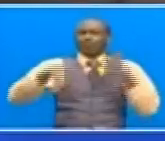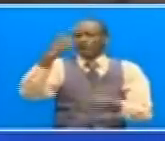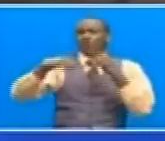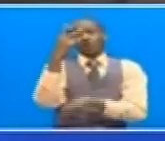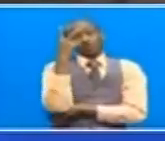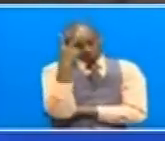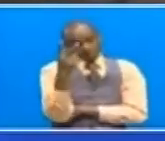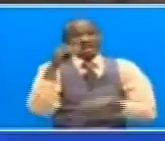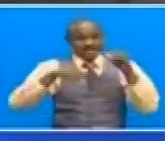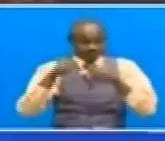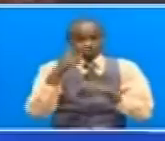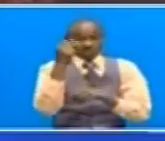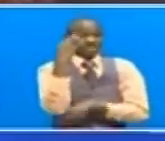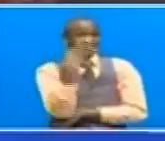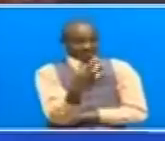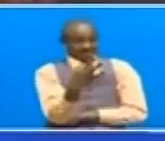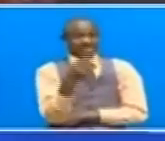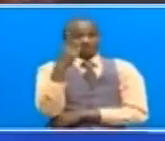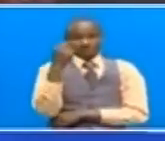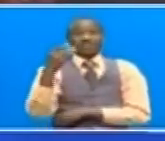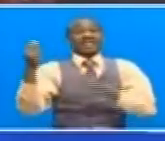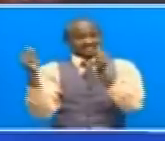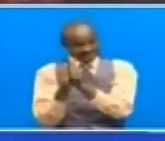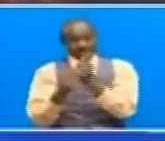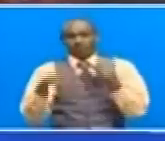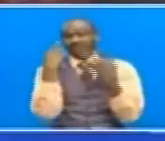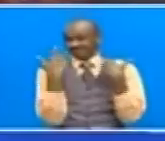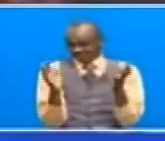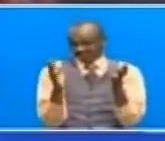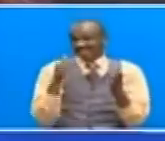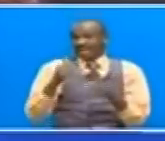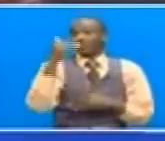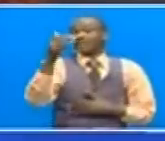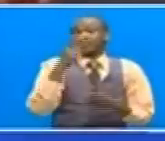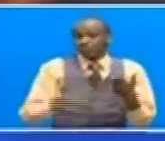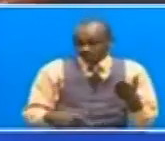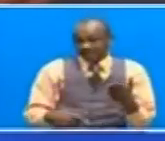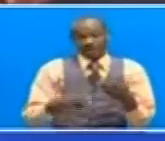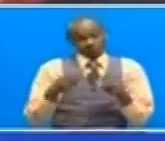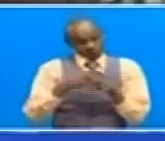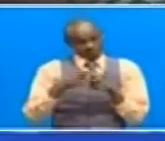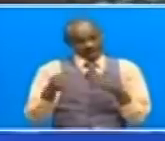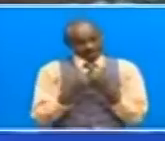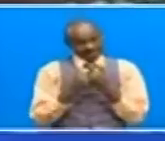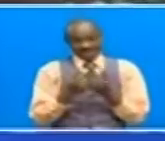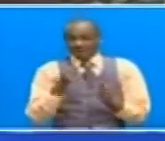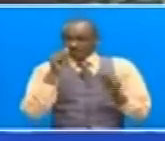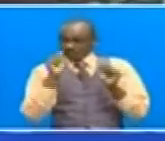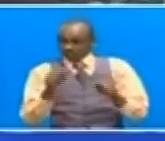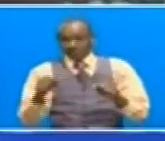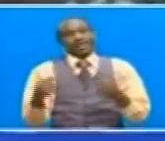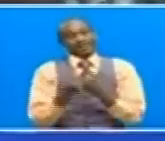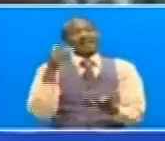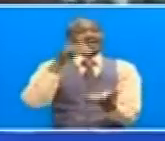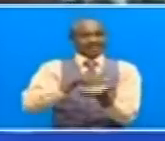in 2003 and 2010. His next date with the ballot now appears more likely than ever,